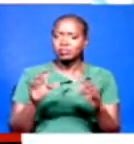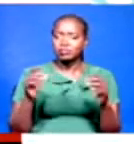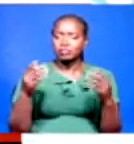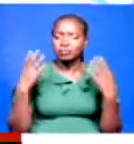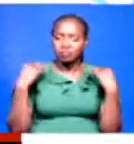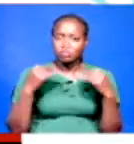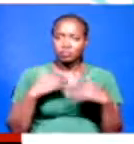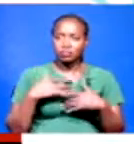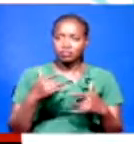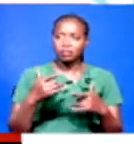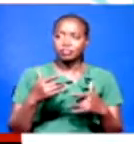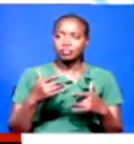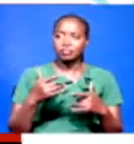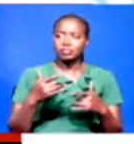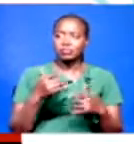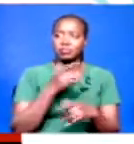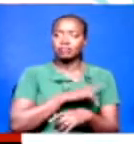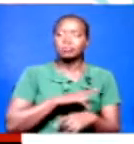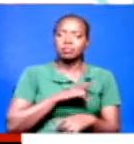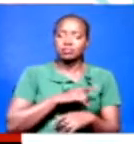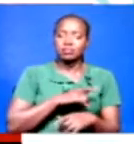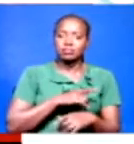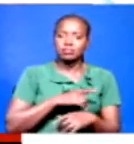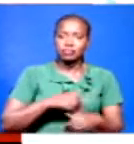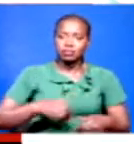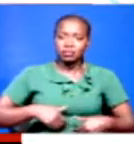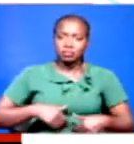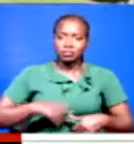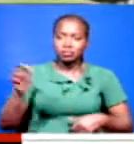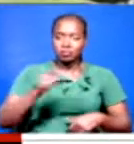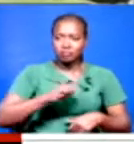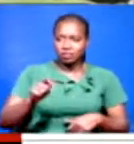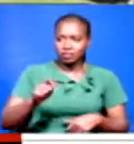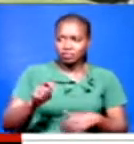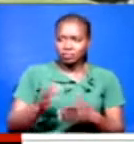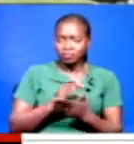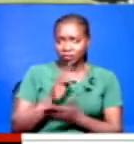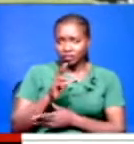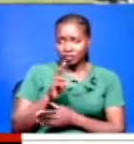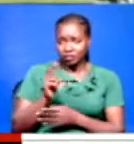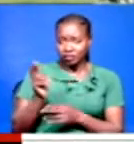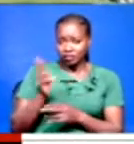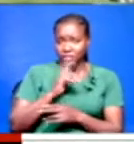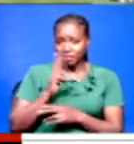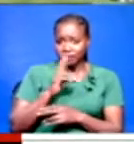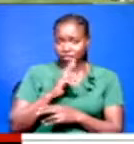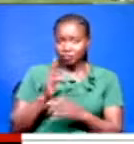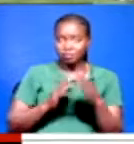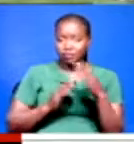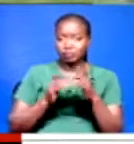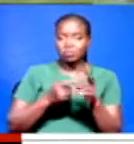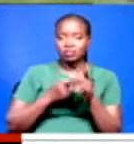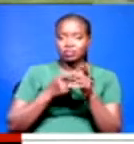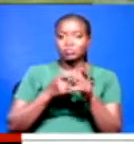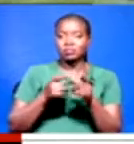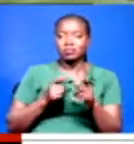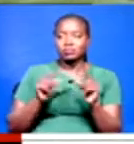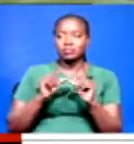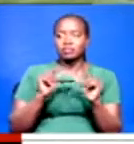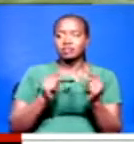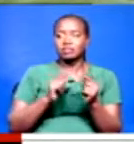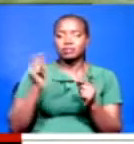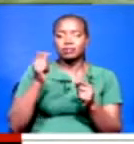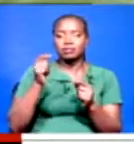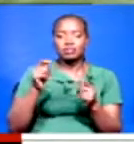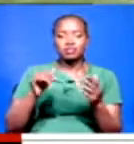one of the junior golfers, Bianca. I think that's someone you should watch out for. Claiming the top prize in the ladies category was Kenyan Air Force